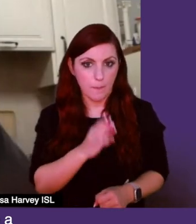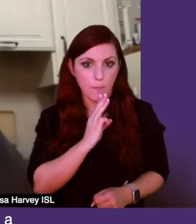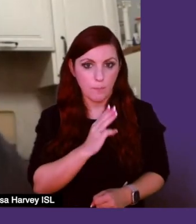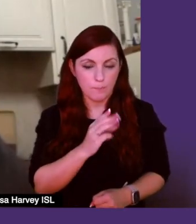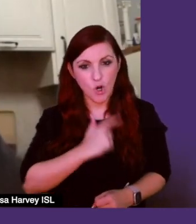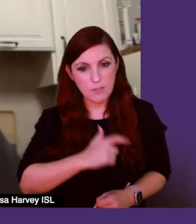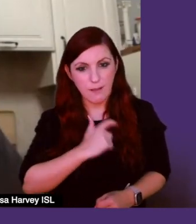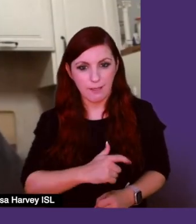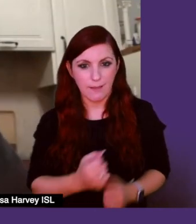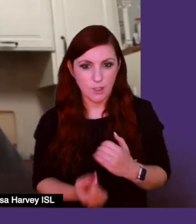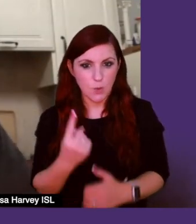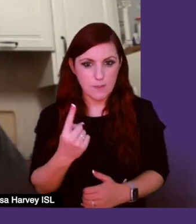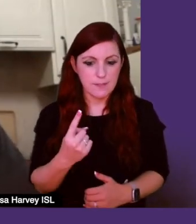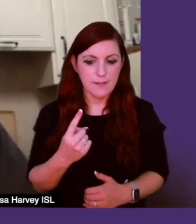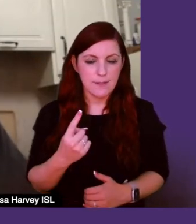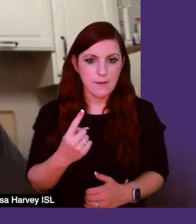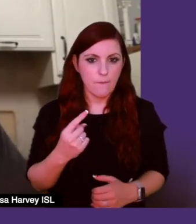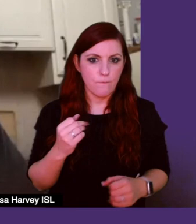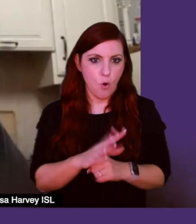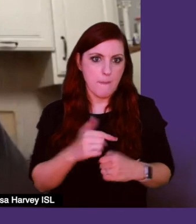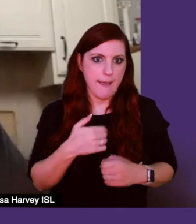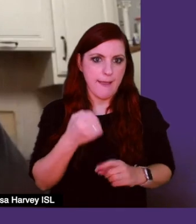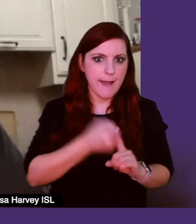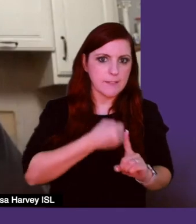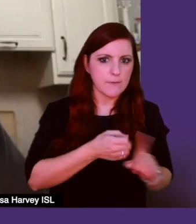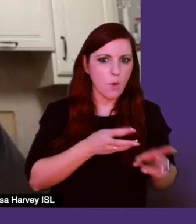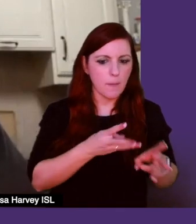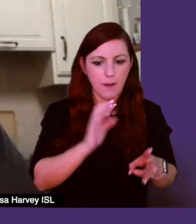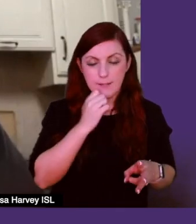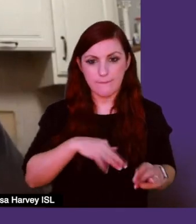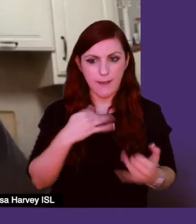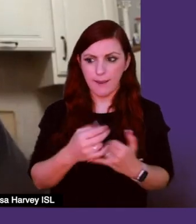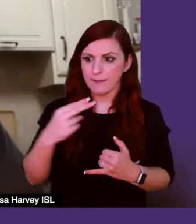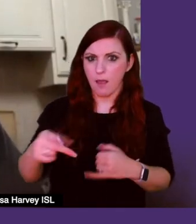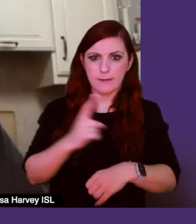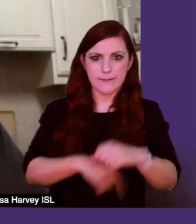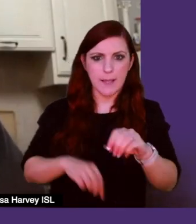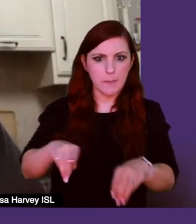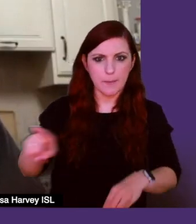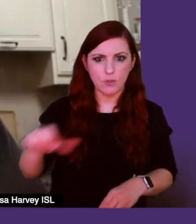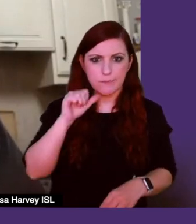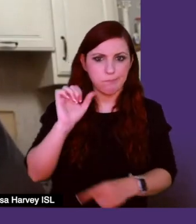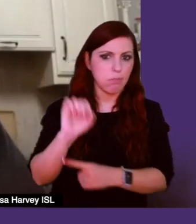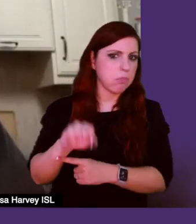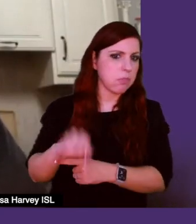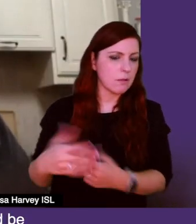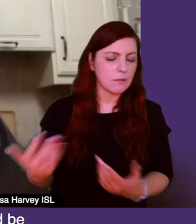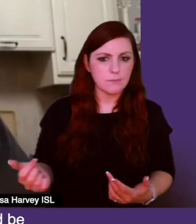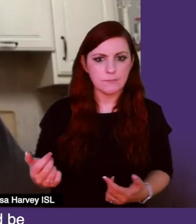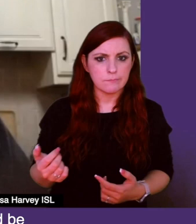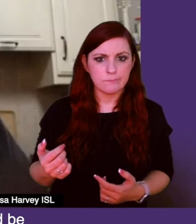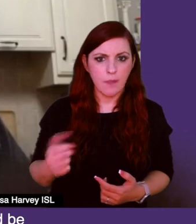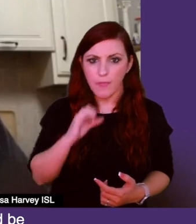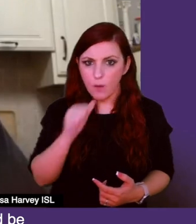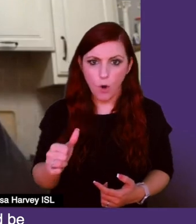issues as a means of activism, because I felt that non-disabled people just weren't listening. They